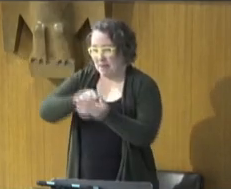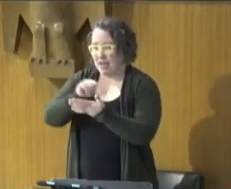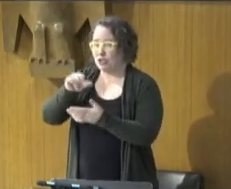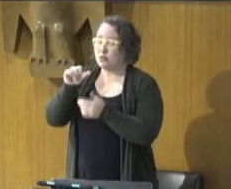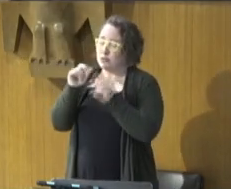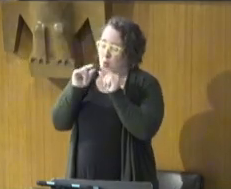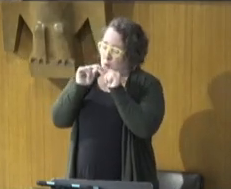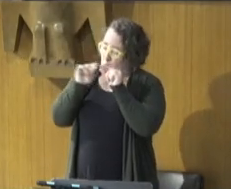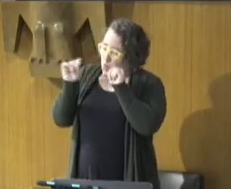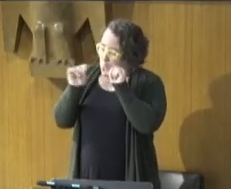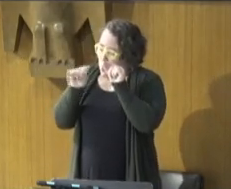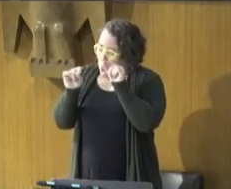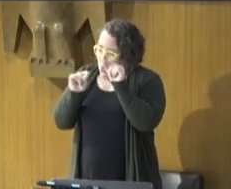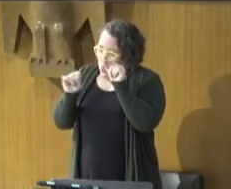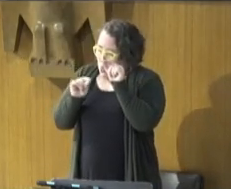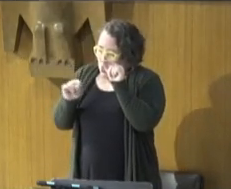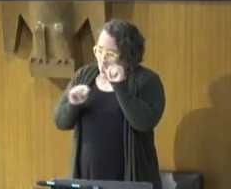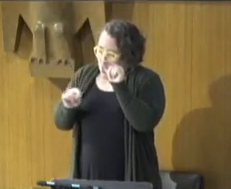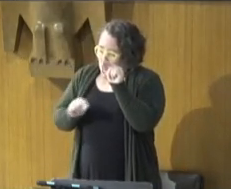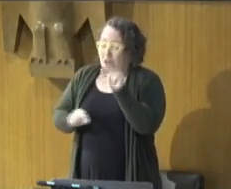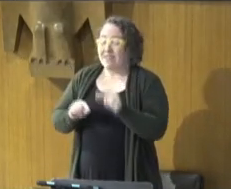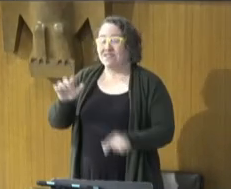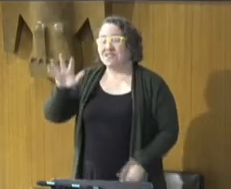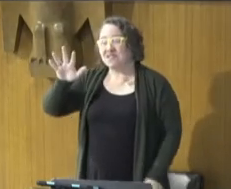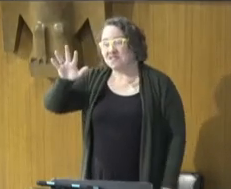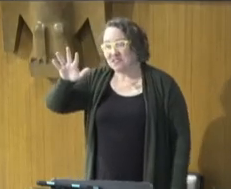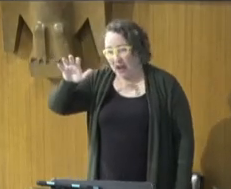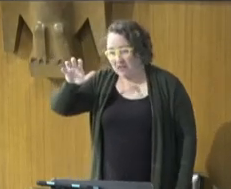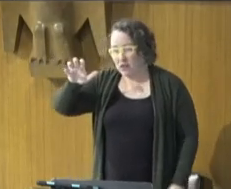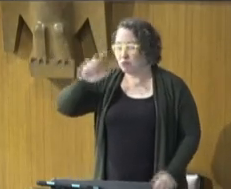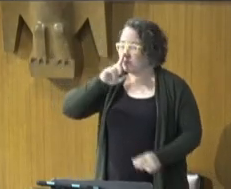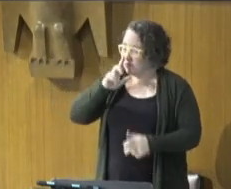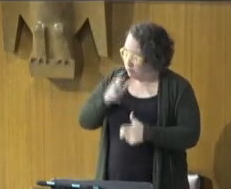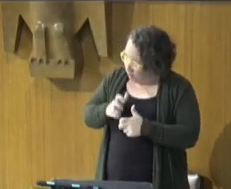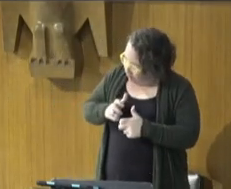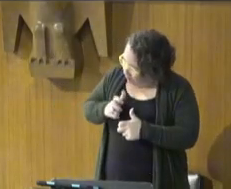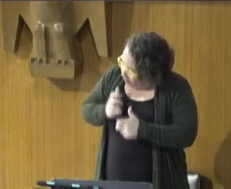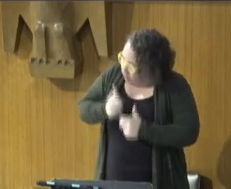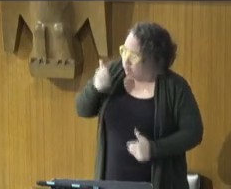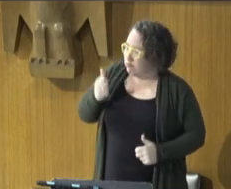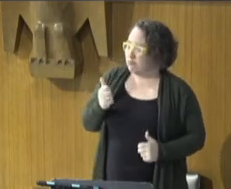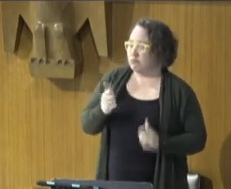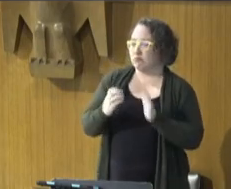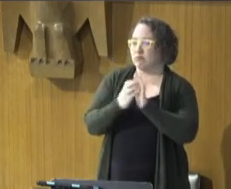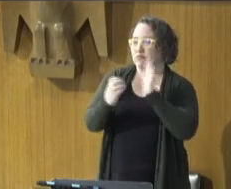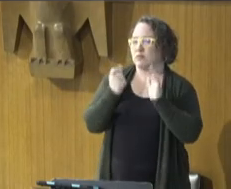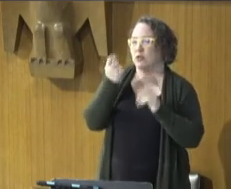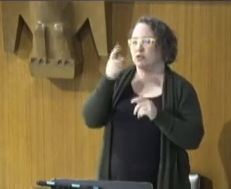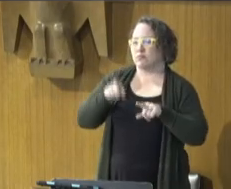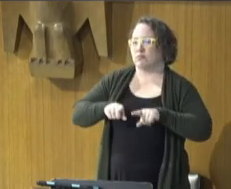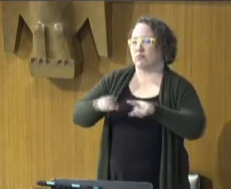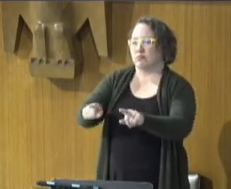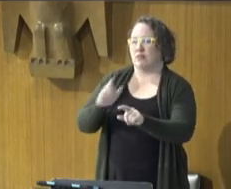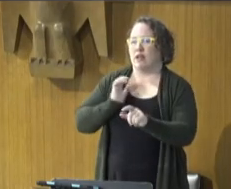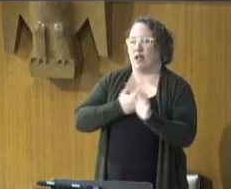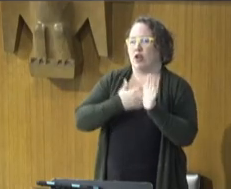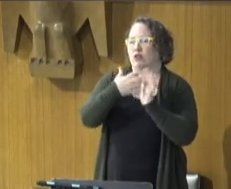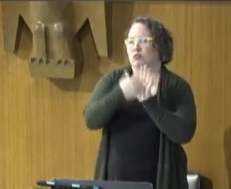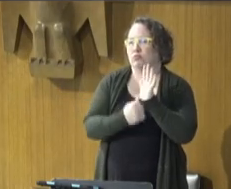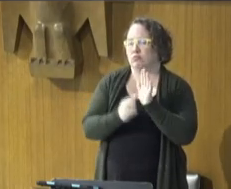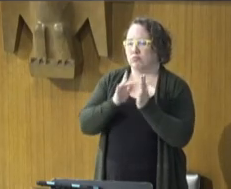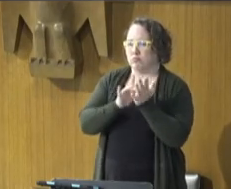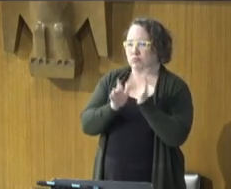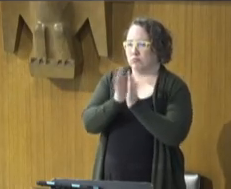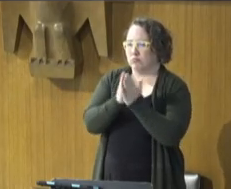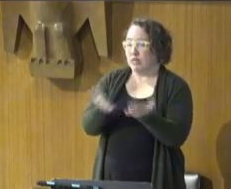that says that it covers 500 of the hardest passages to understand in Scripture. Now, we all know that every single